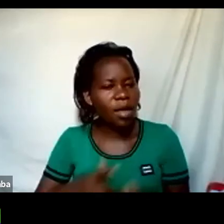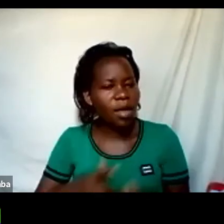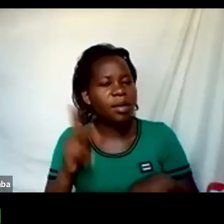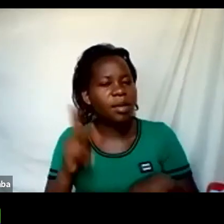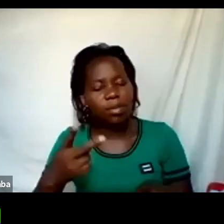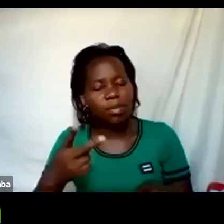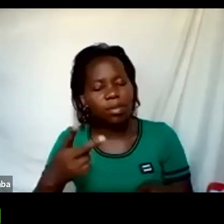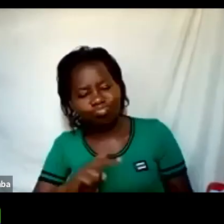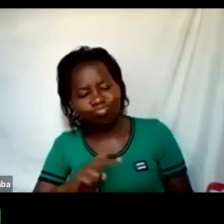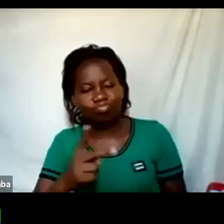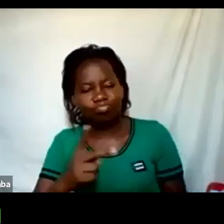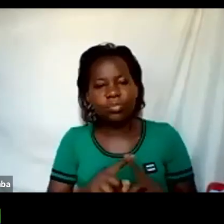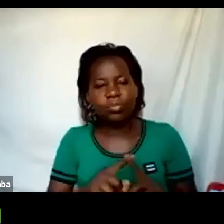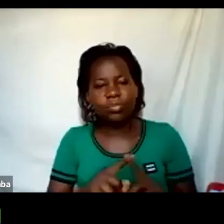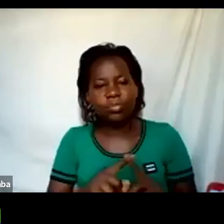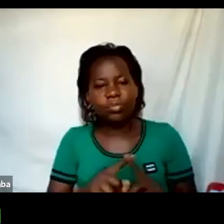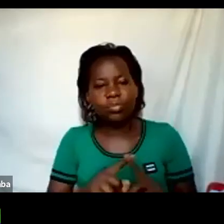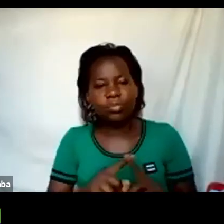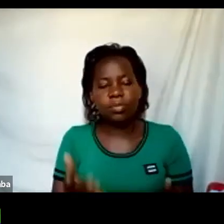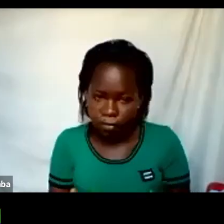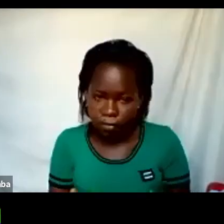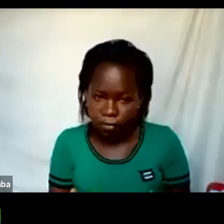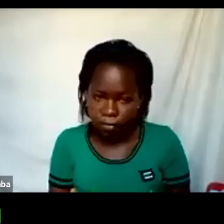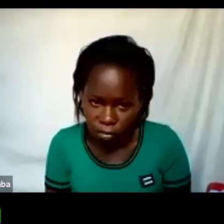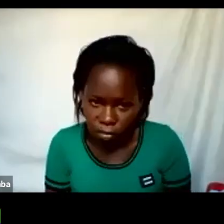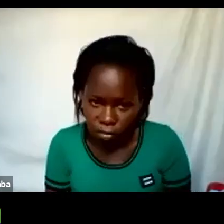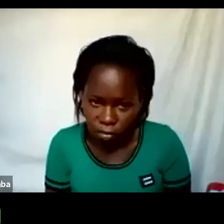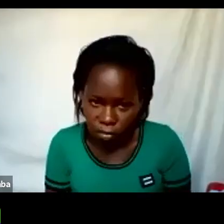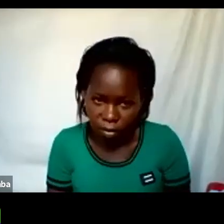Whiskey distillery, how feasible is it in Uganda?